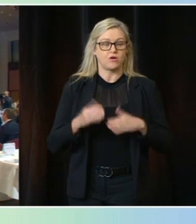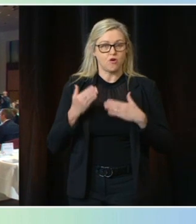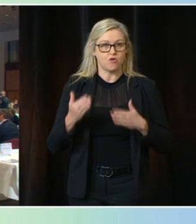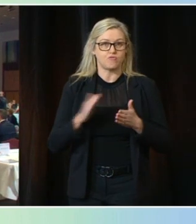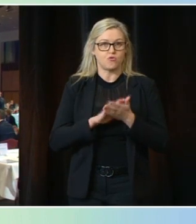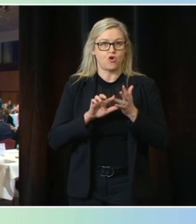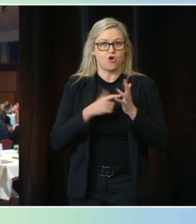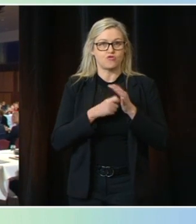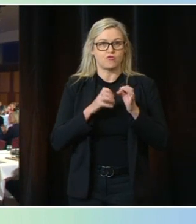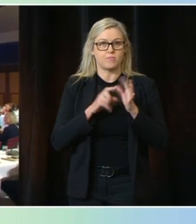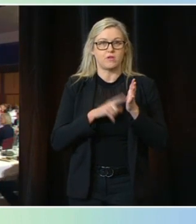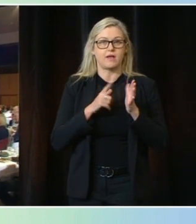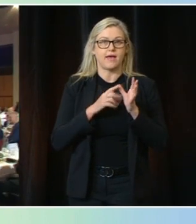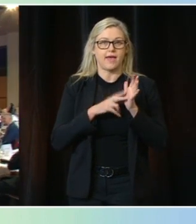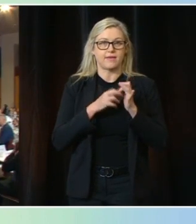albanesi